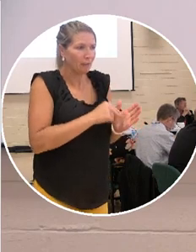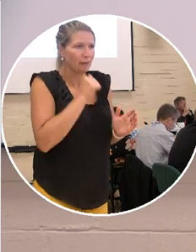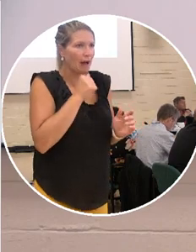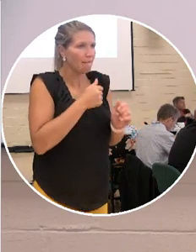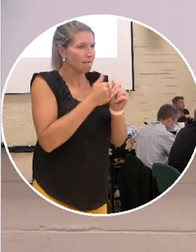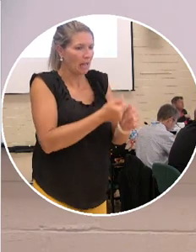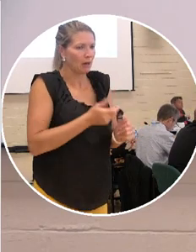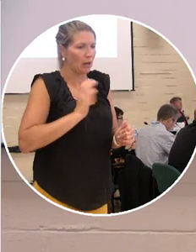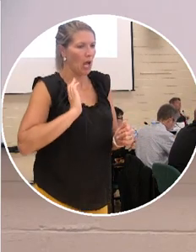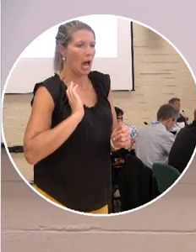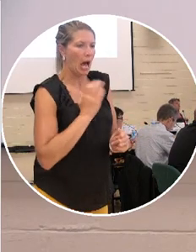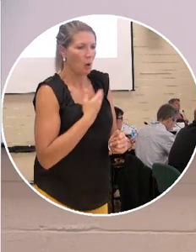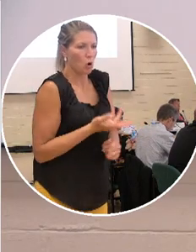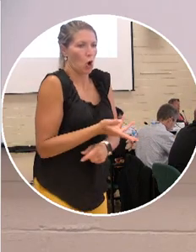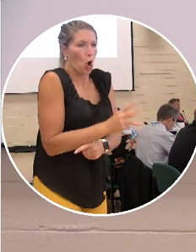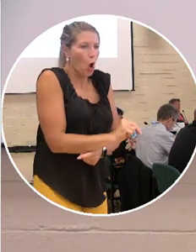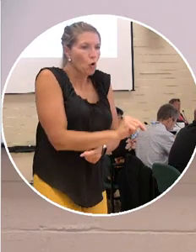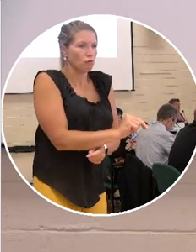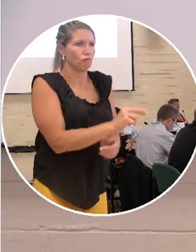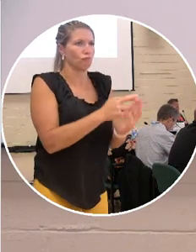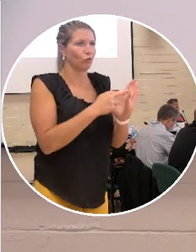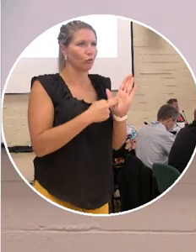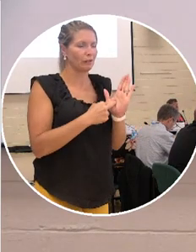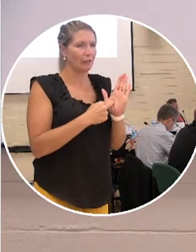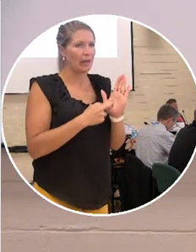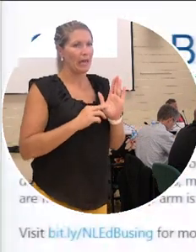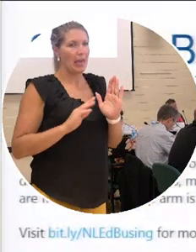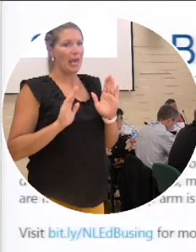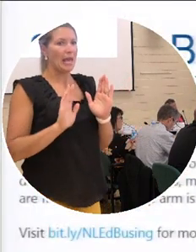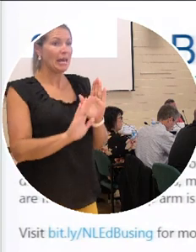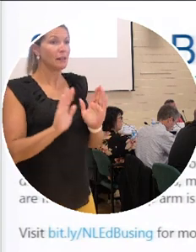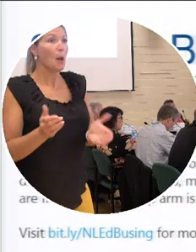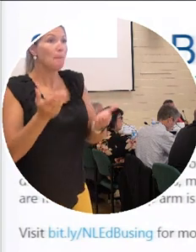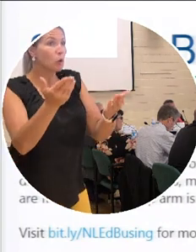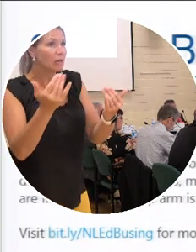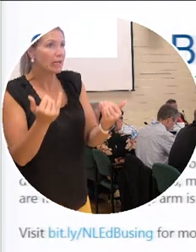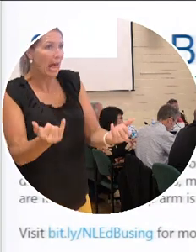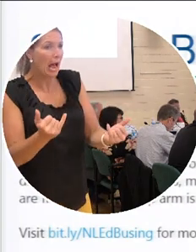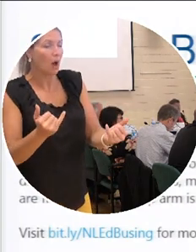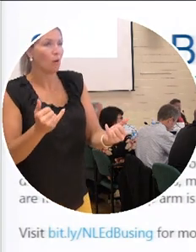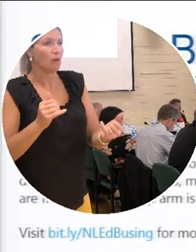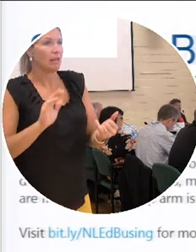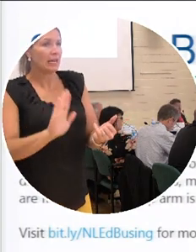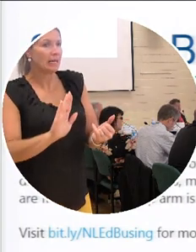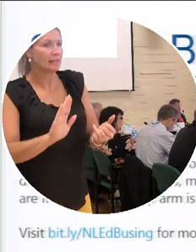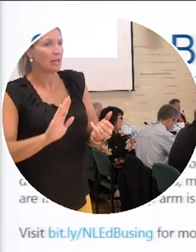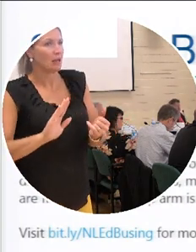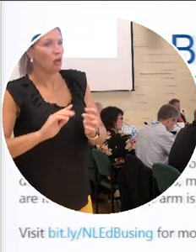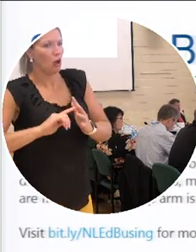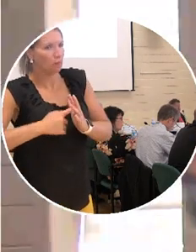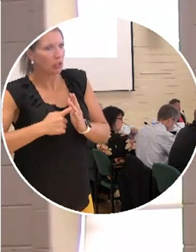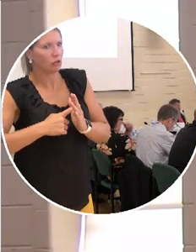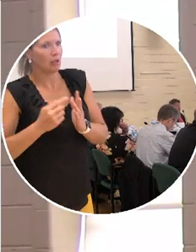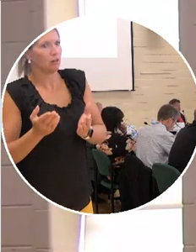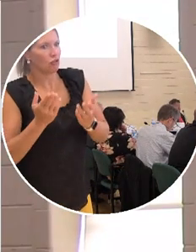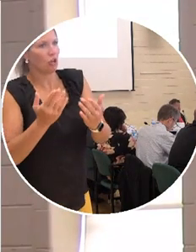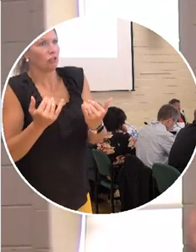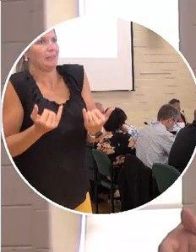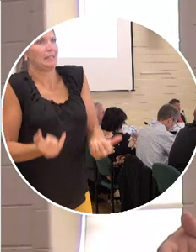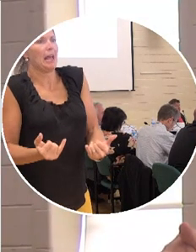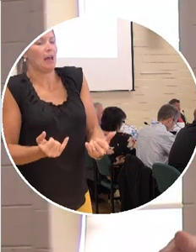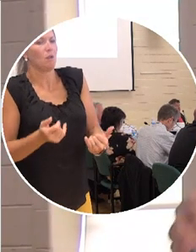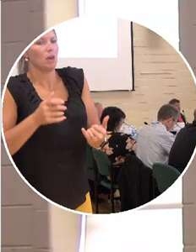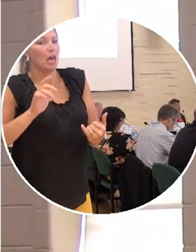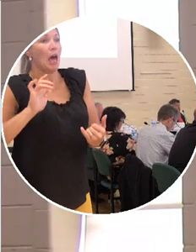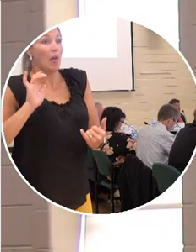is his time to speak is now. His motion is now. We have the discussion on the amendment and a seconder, and then we vote